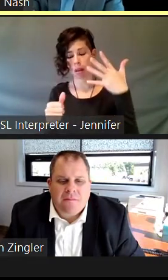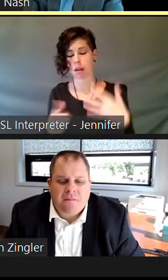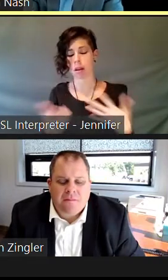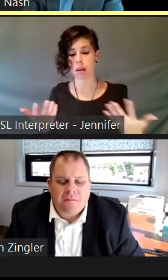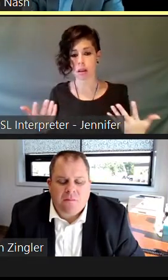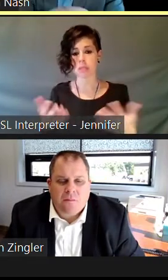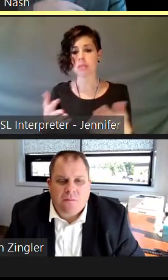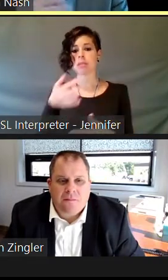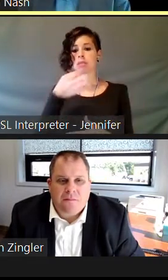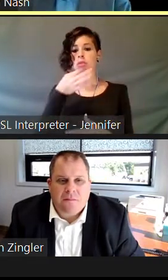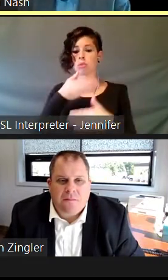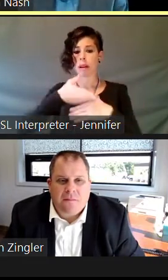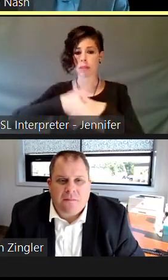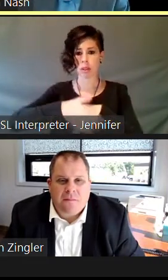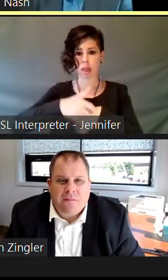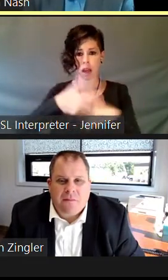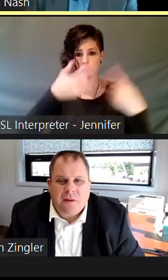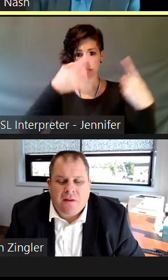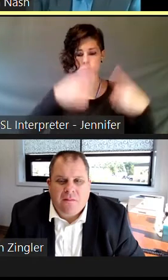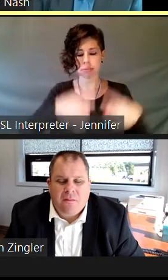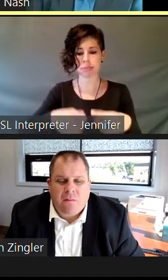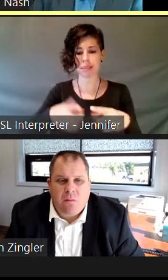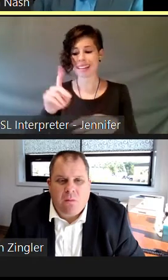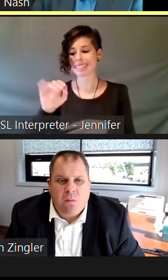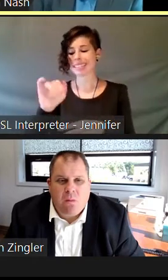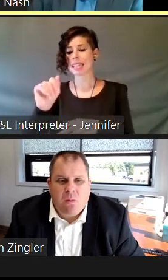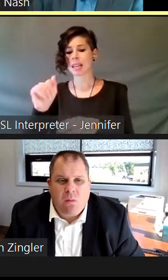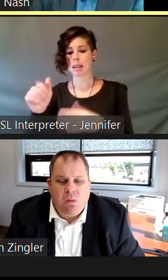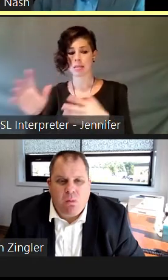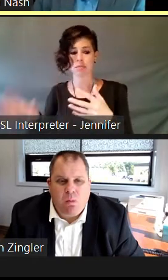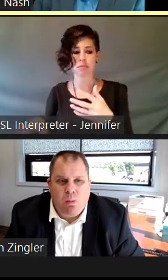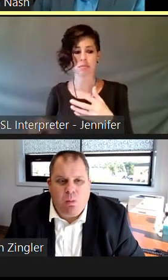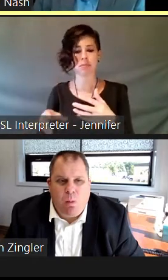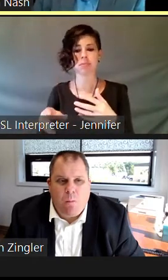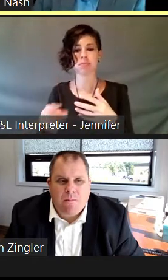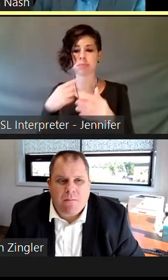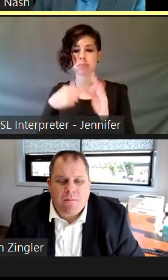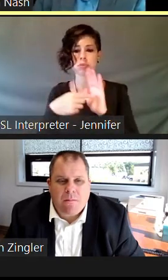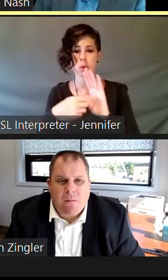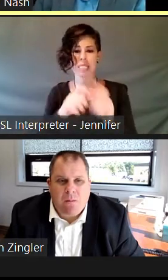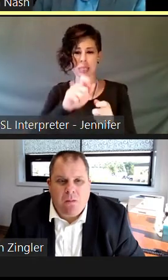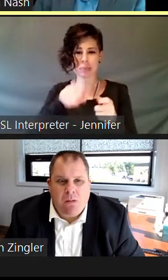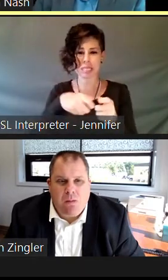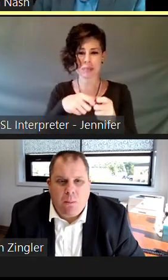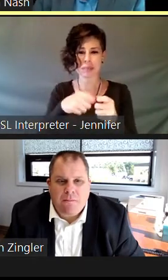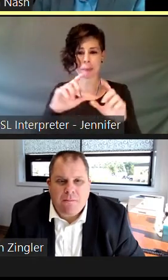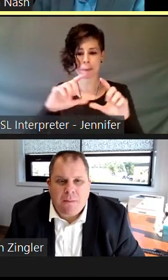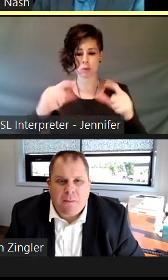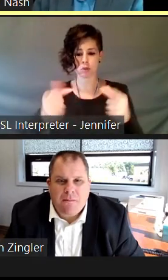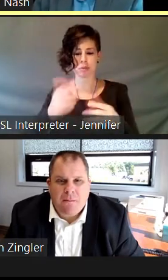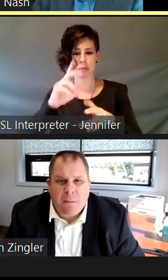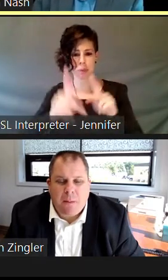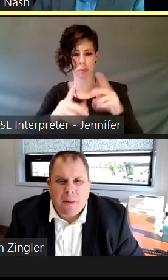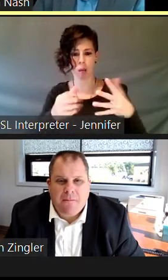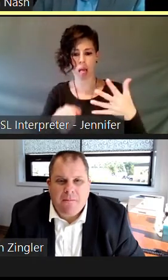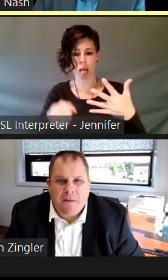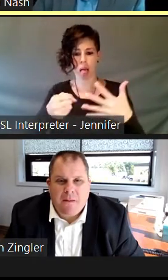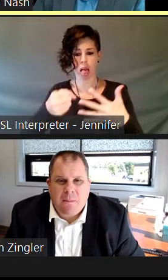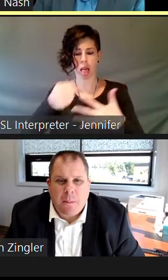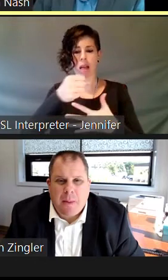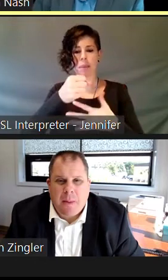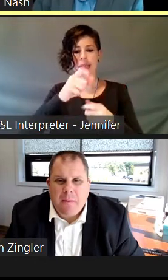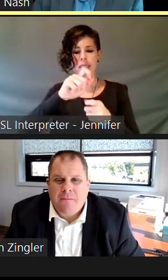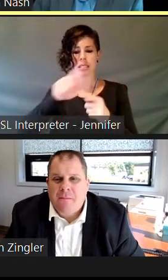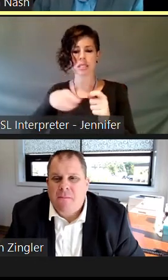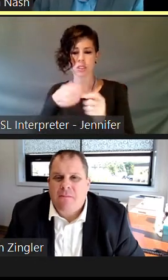the data backed up moving certain populations, but it was exclusive to certain segments of the IDD community and